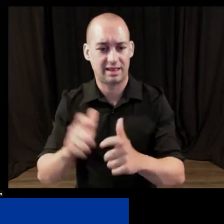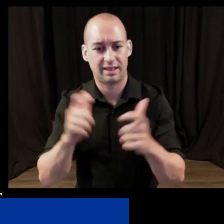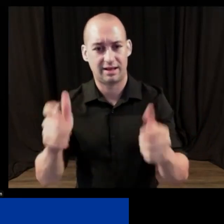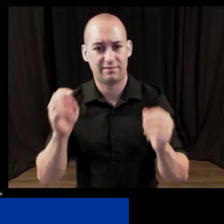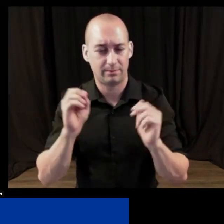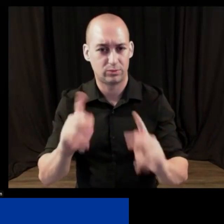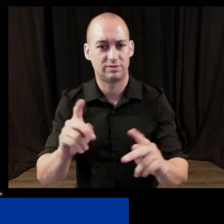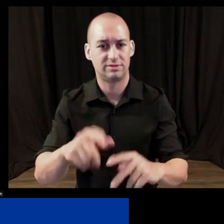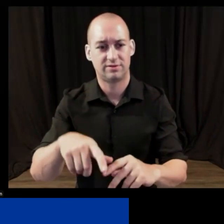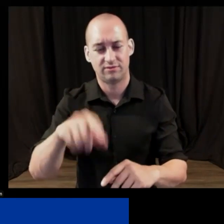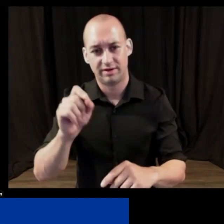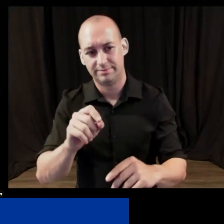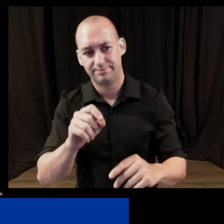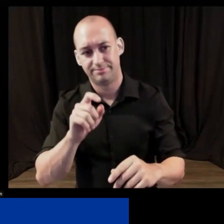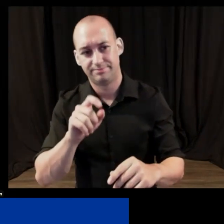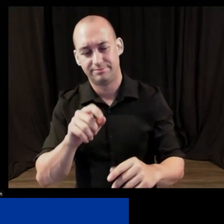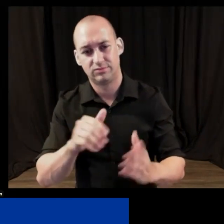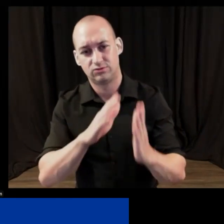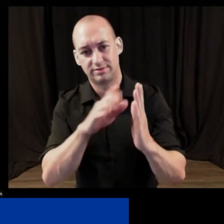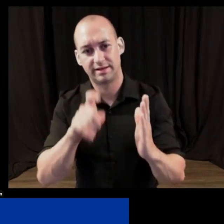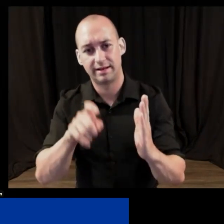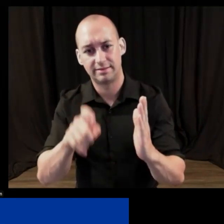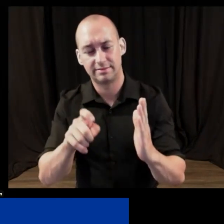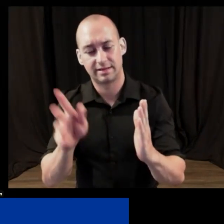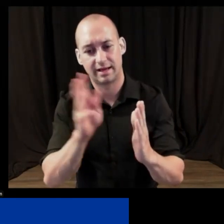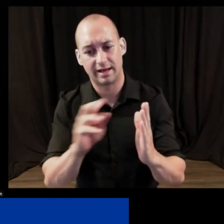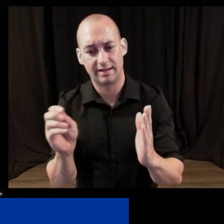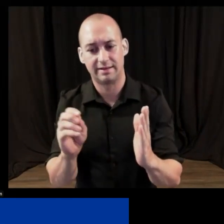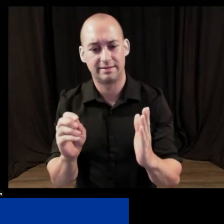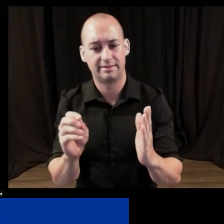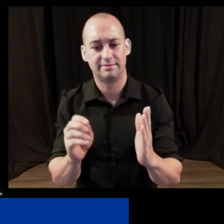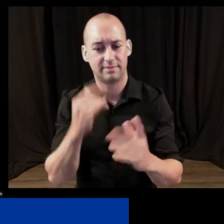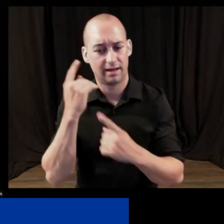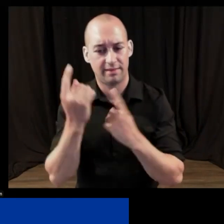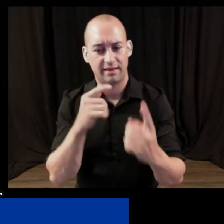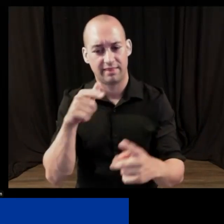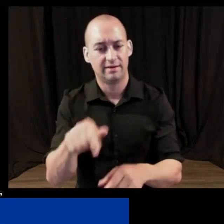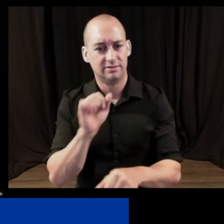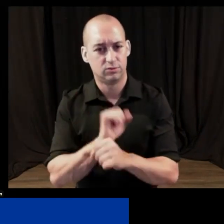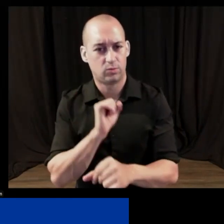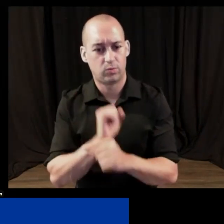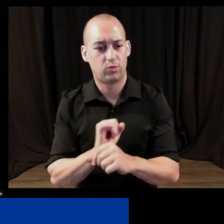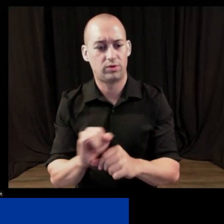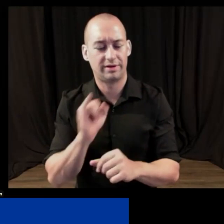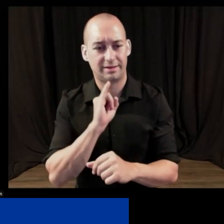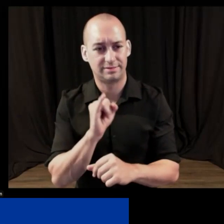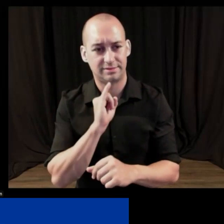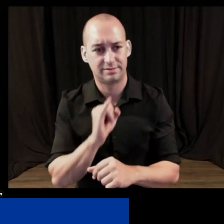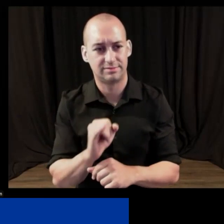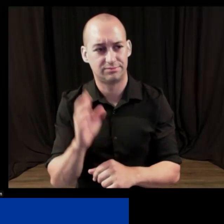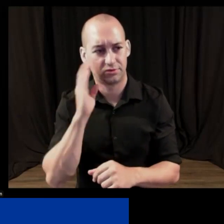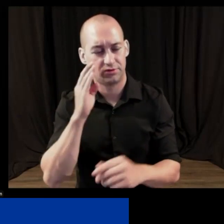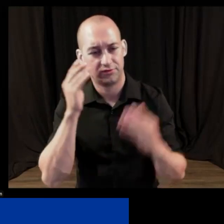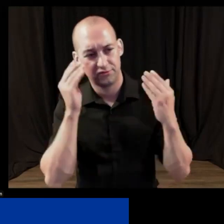for addressing needs. And so I think this work is, focused